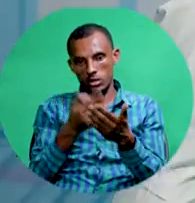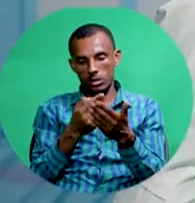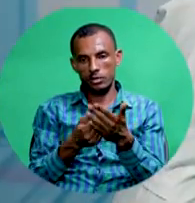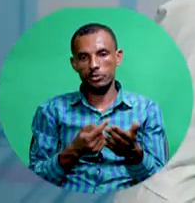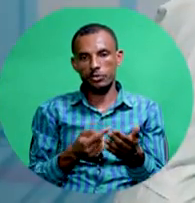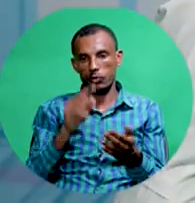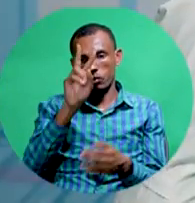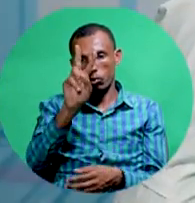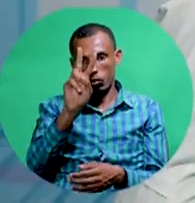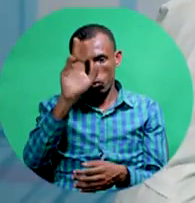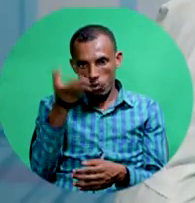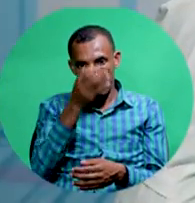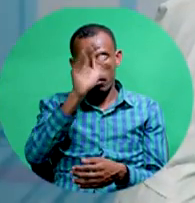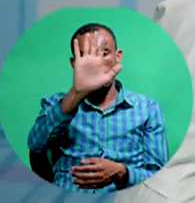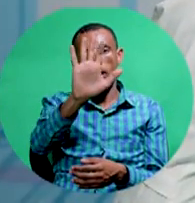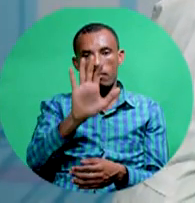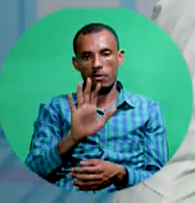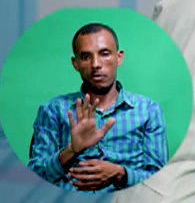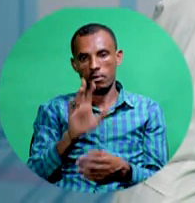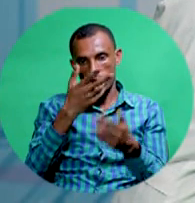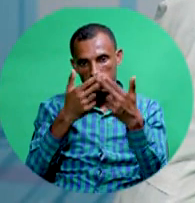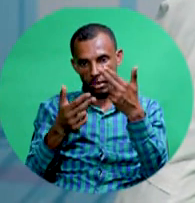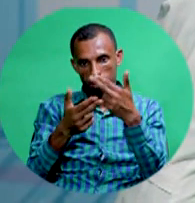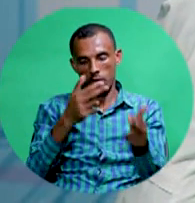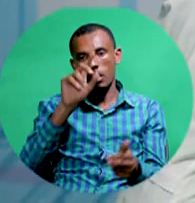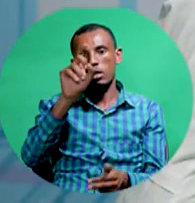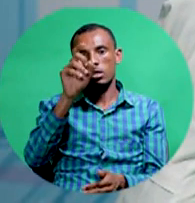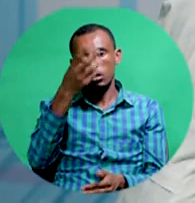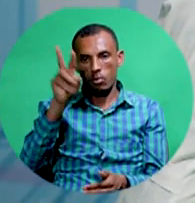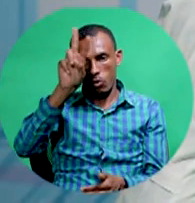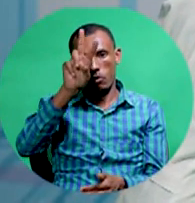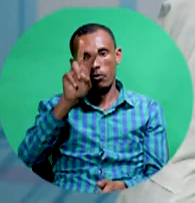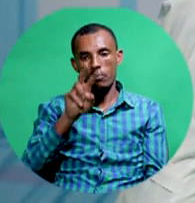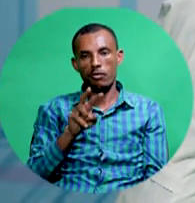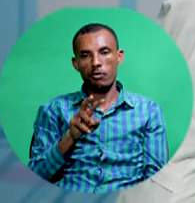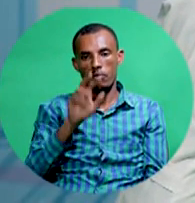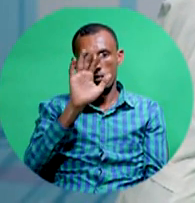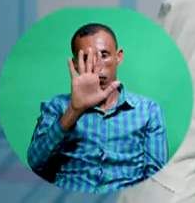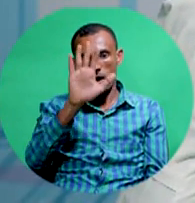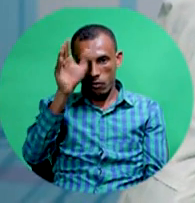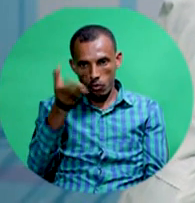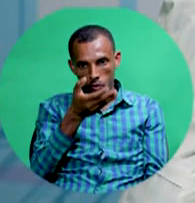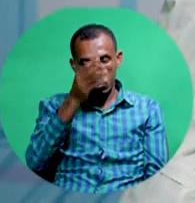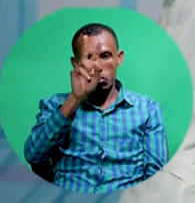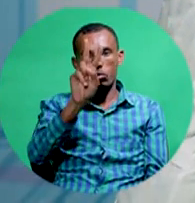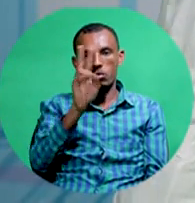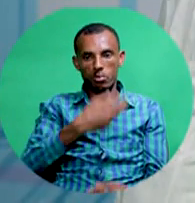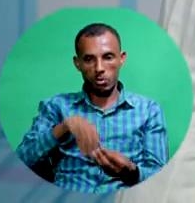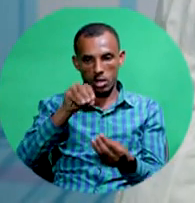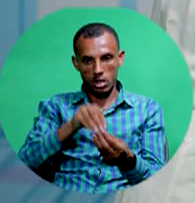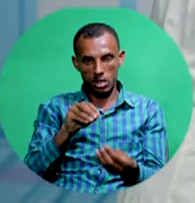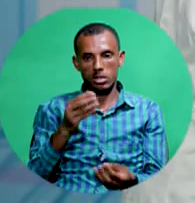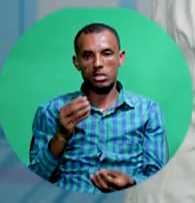is 2 over 5 times x the power of 5 over 2 plus